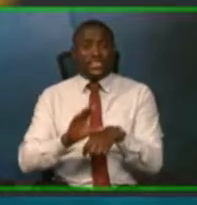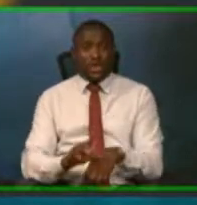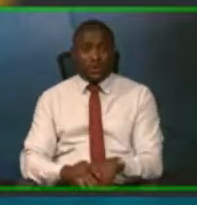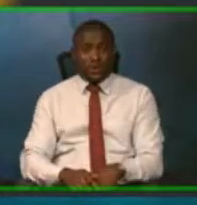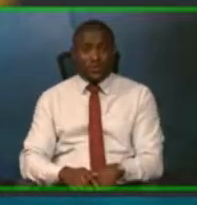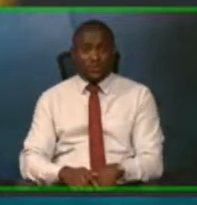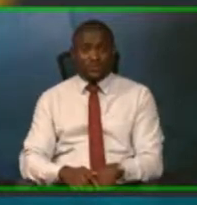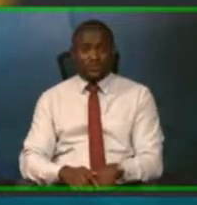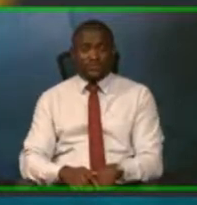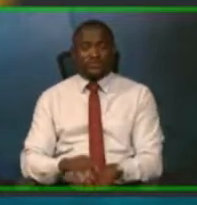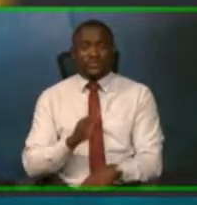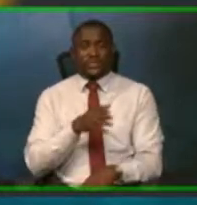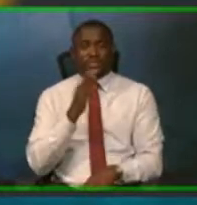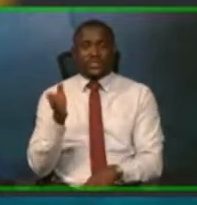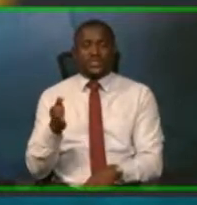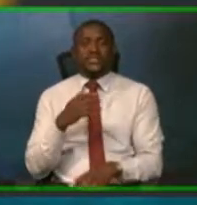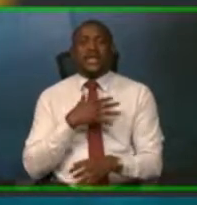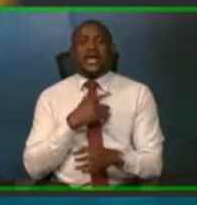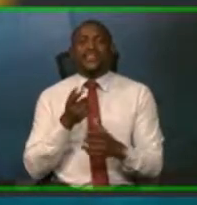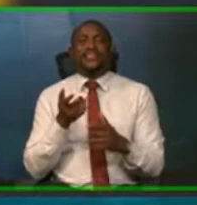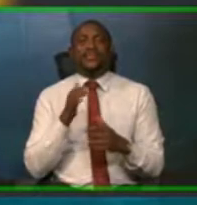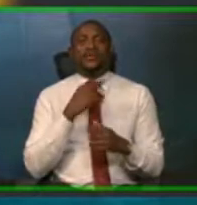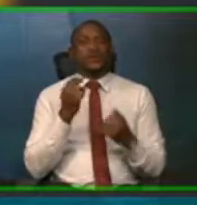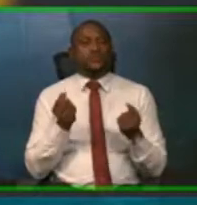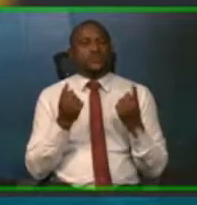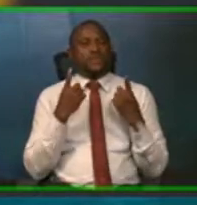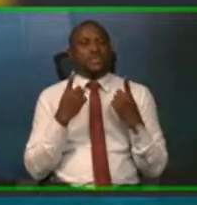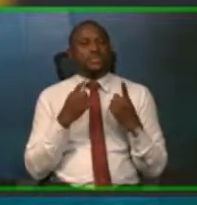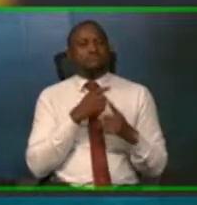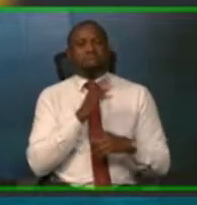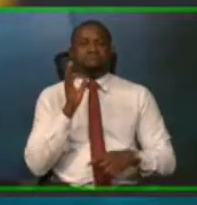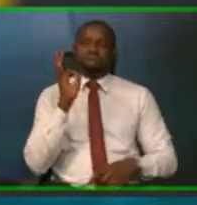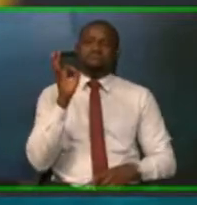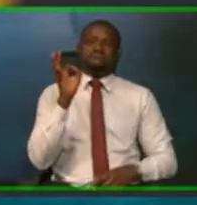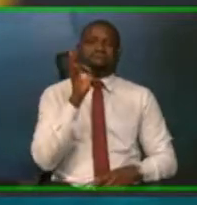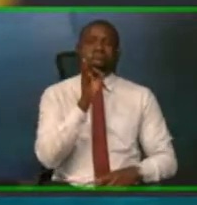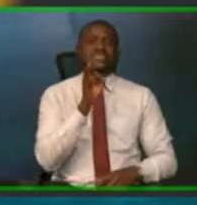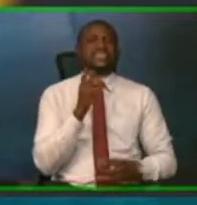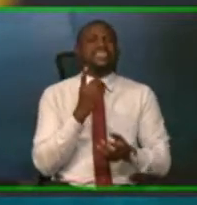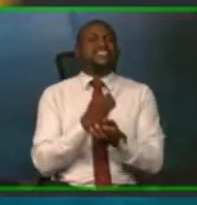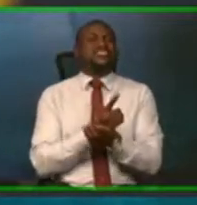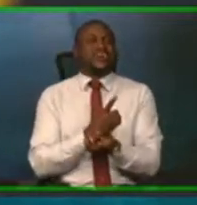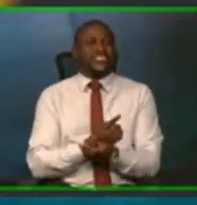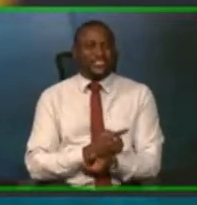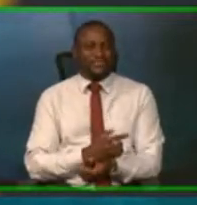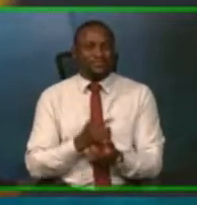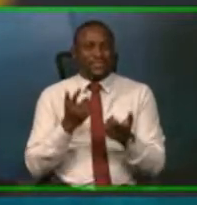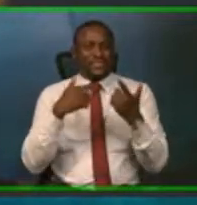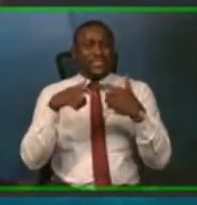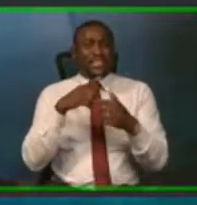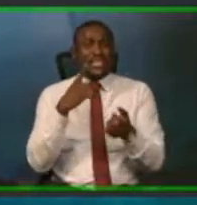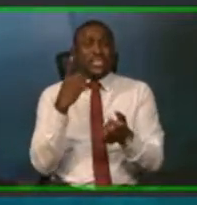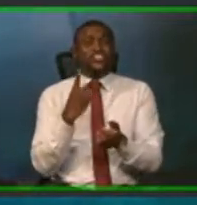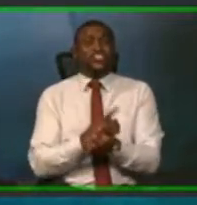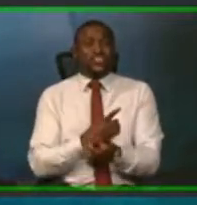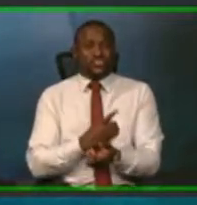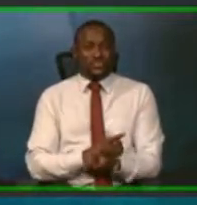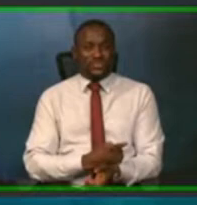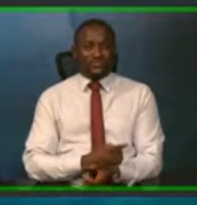Next verse. And they were astonished at his doctrine. Everybody say doctrine. One more time, please say